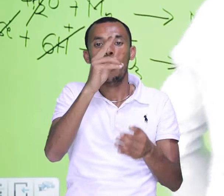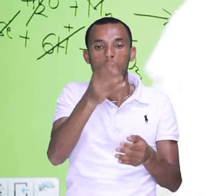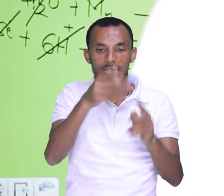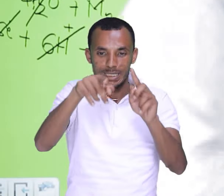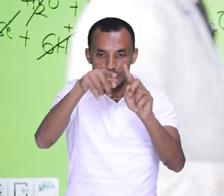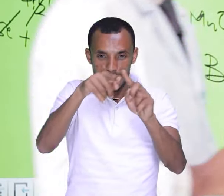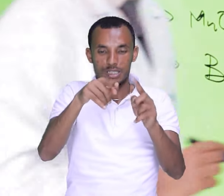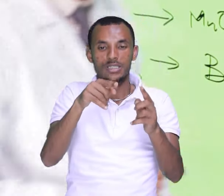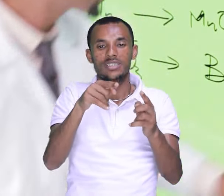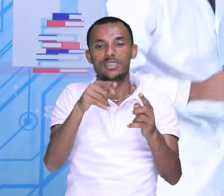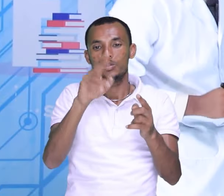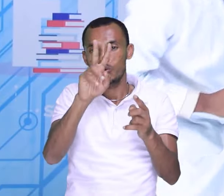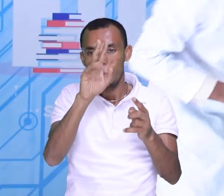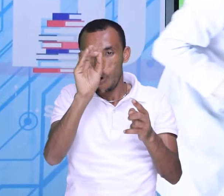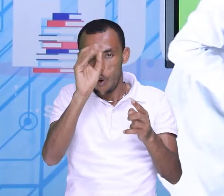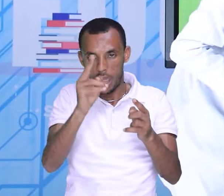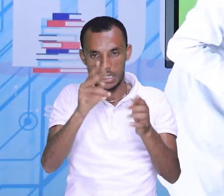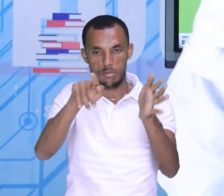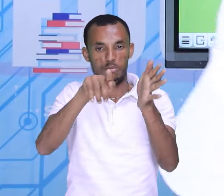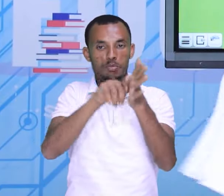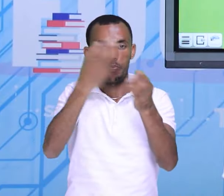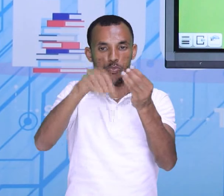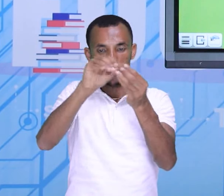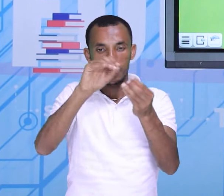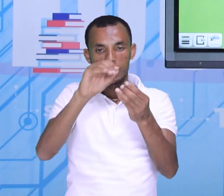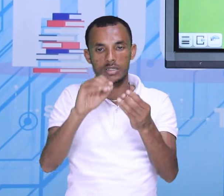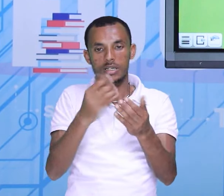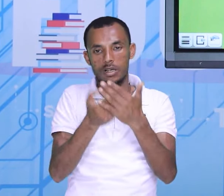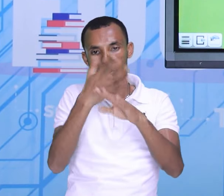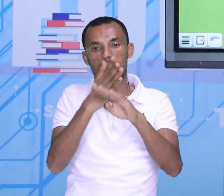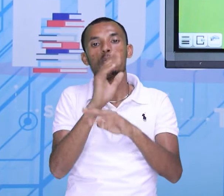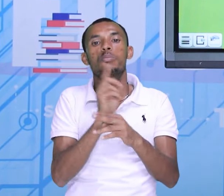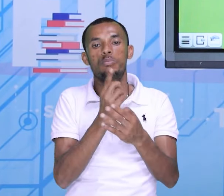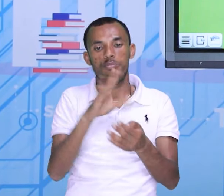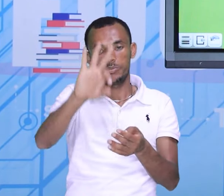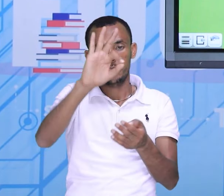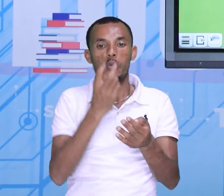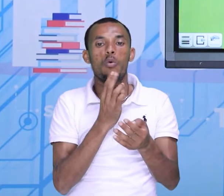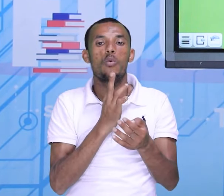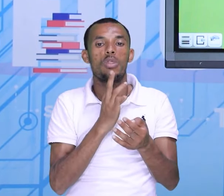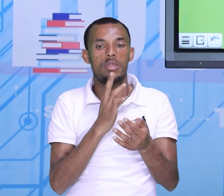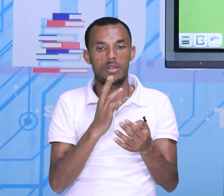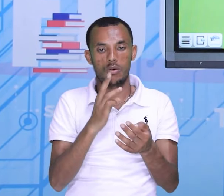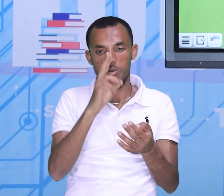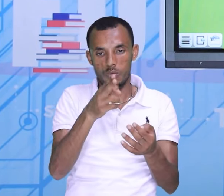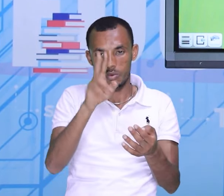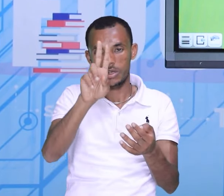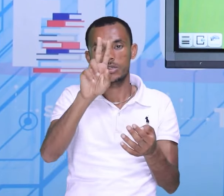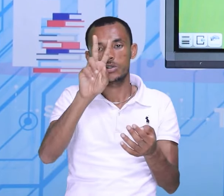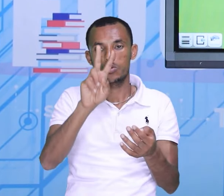and 2OH minus, it produces what? 2H2. Therefore, these two collectively produces